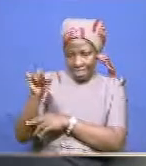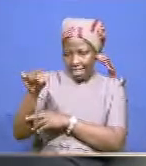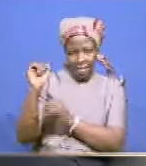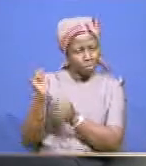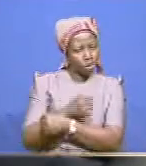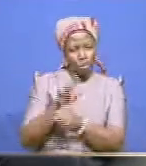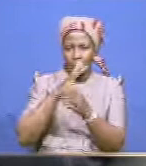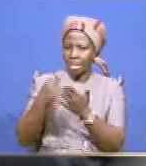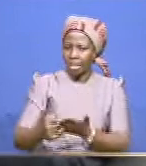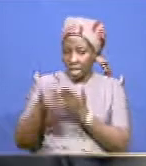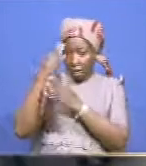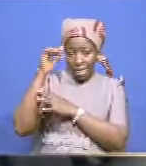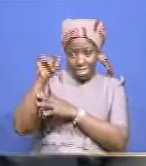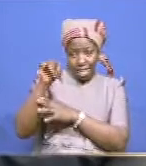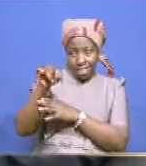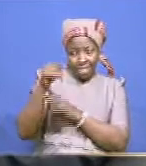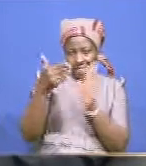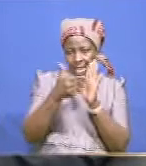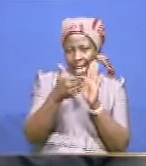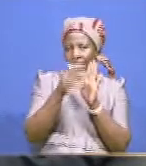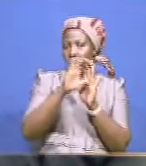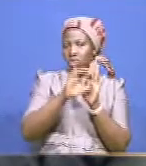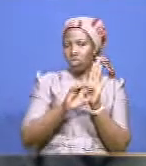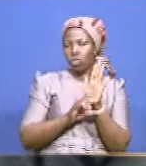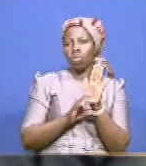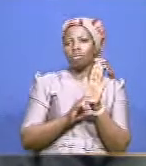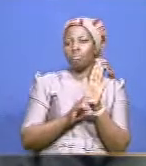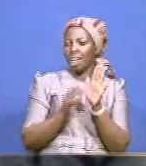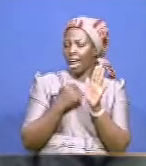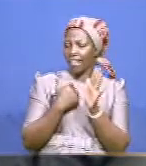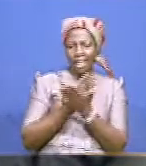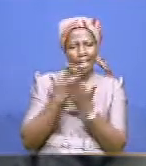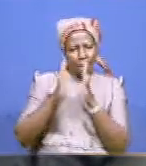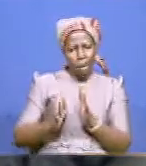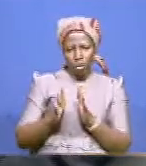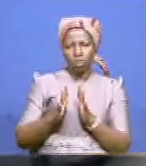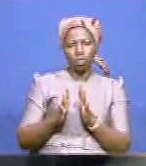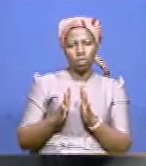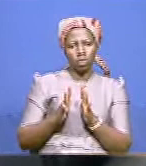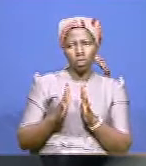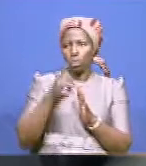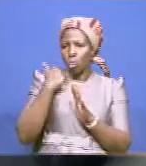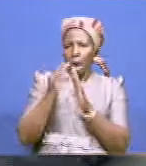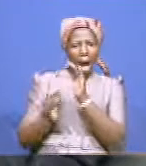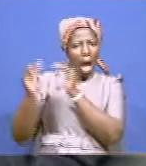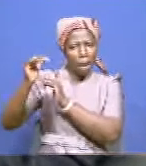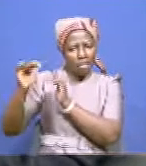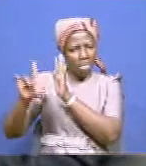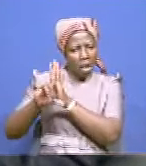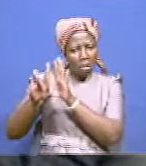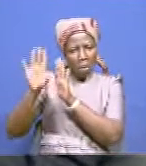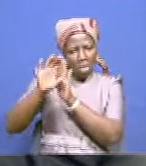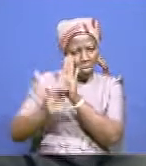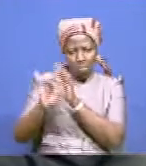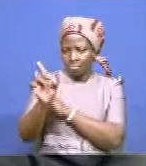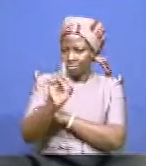be discussed because it's a provision in the constitution. And there's no one there's nobody who is above the Constitution. Yes.